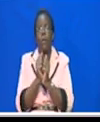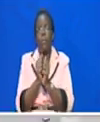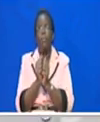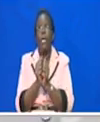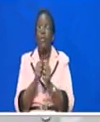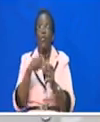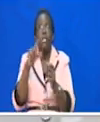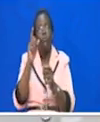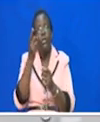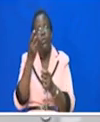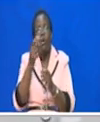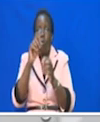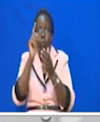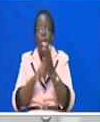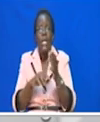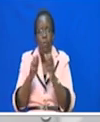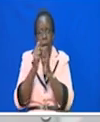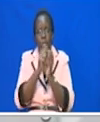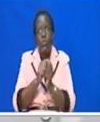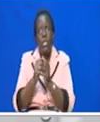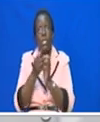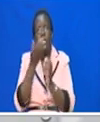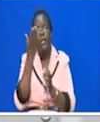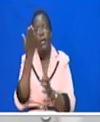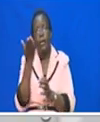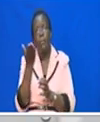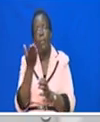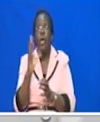are we associating here? We are associating